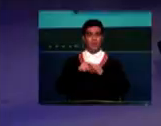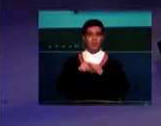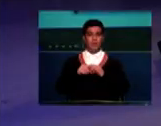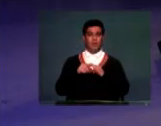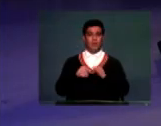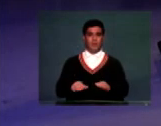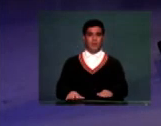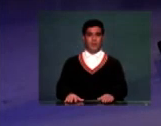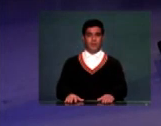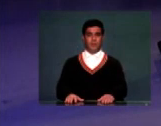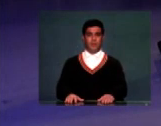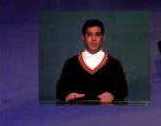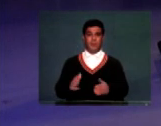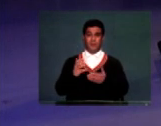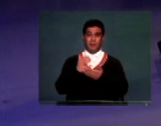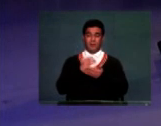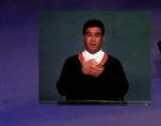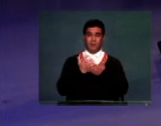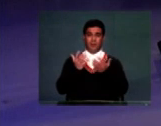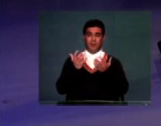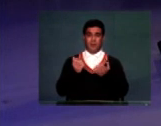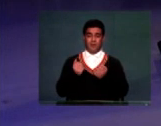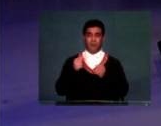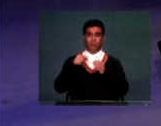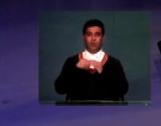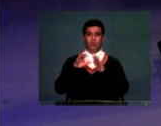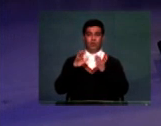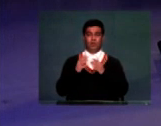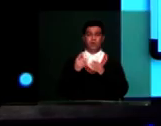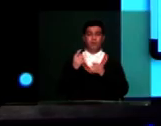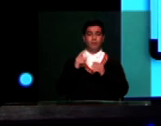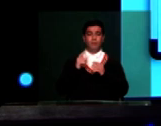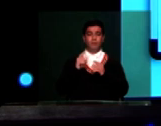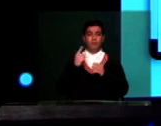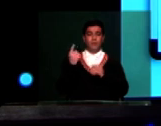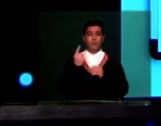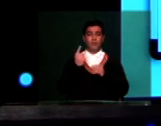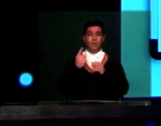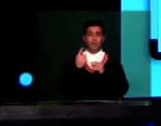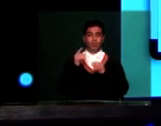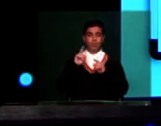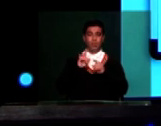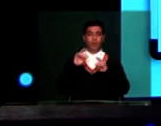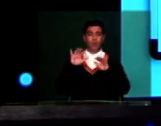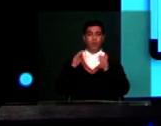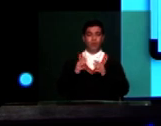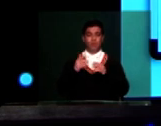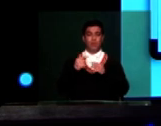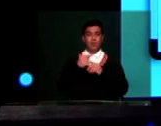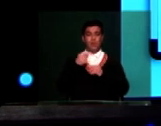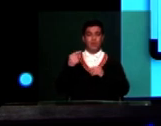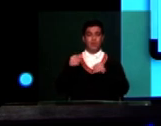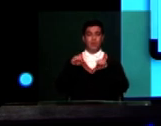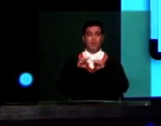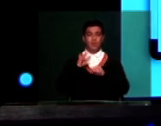hodisalar ehtimollarining yig'indisidan bu hodisalarni birgalikda ro'y berish ehtimolining ayrilganiga